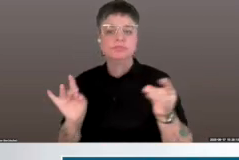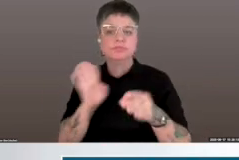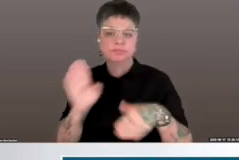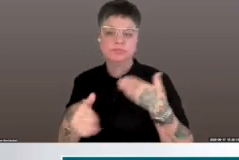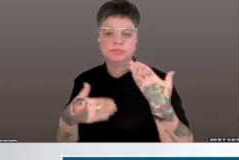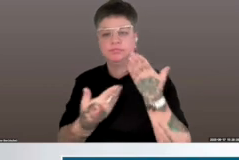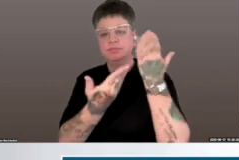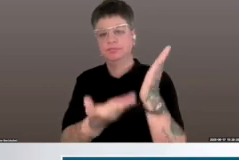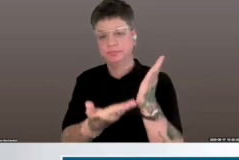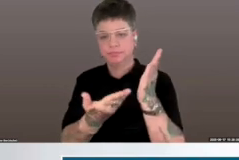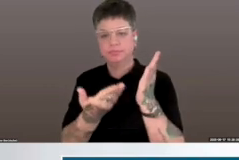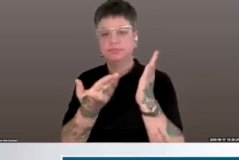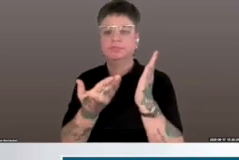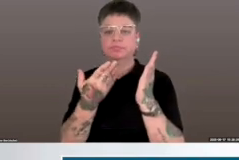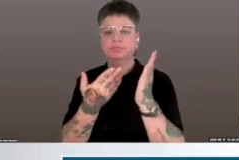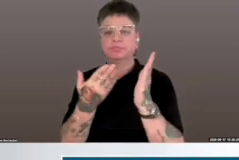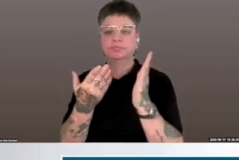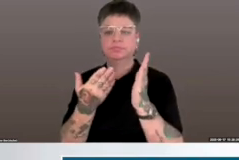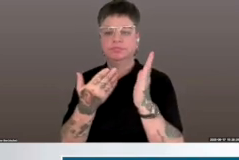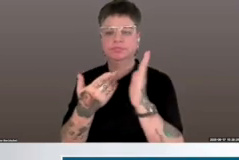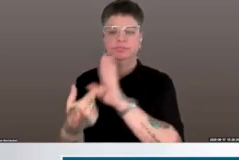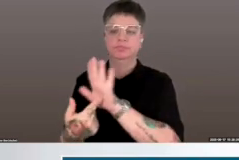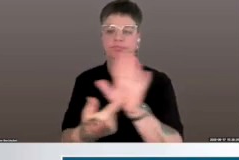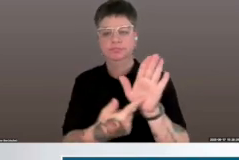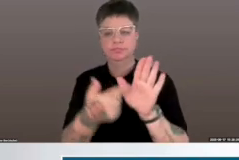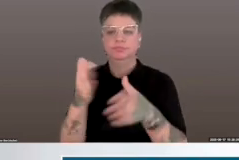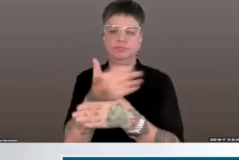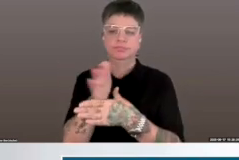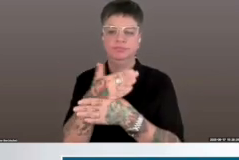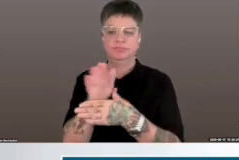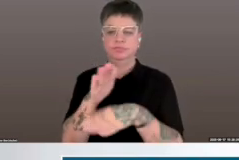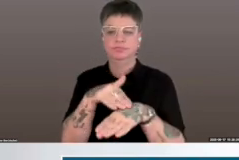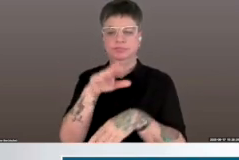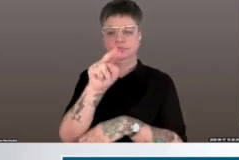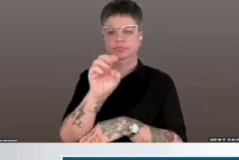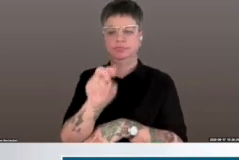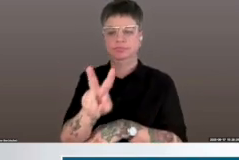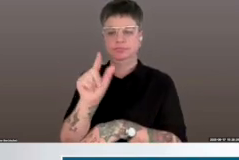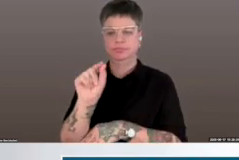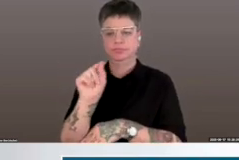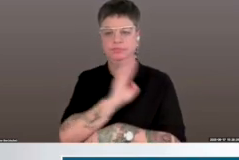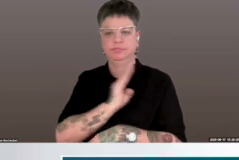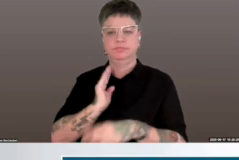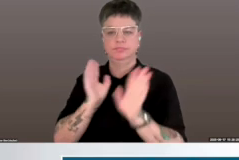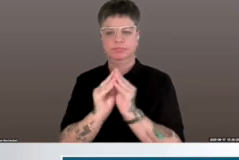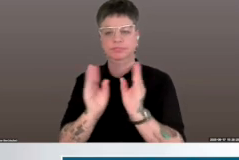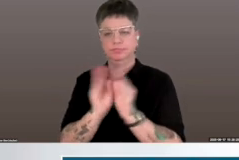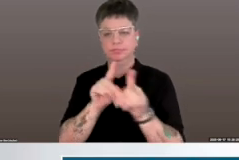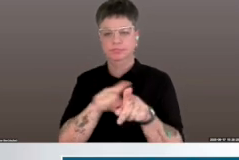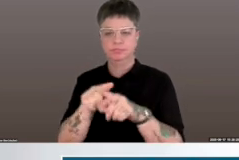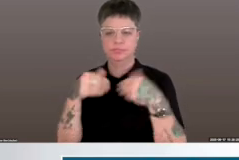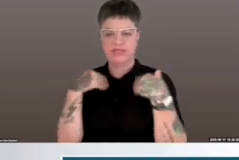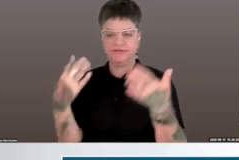proposed plan and hear verbal comments at the November 20th board meeting, where you'll also have a chance